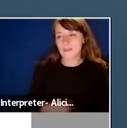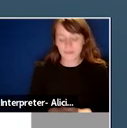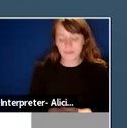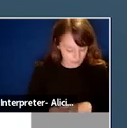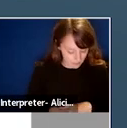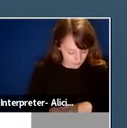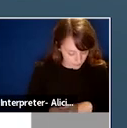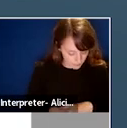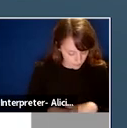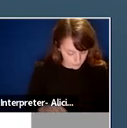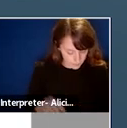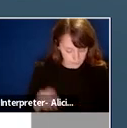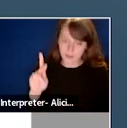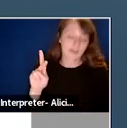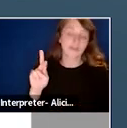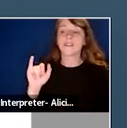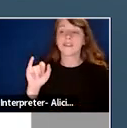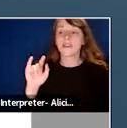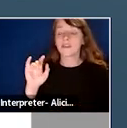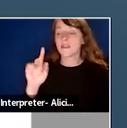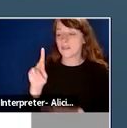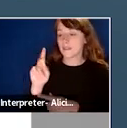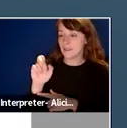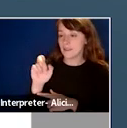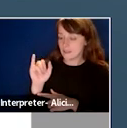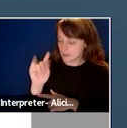Keith, if you could go to the next slide.